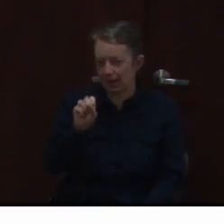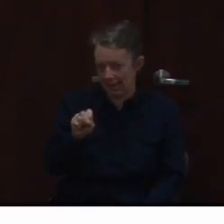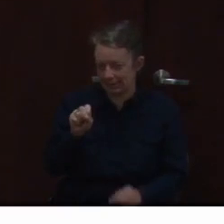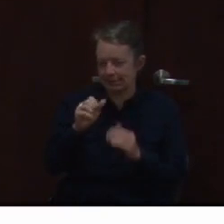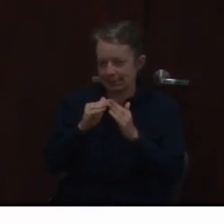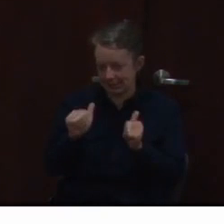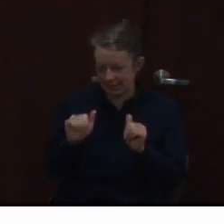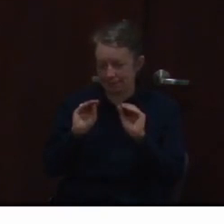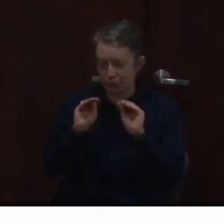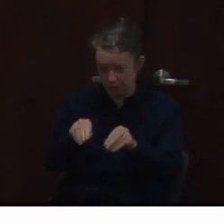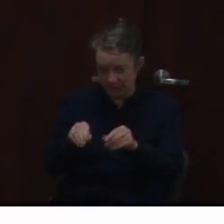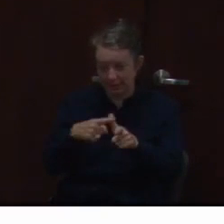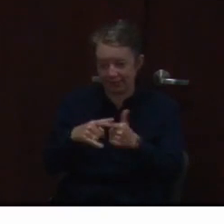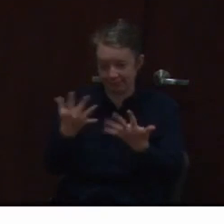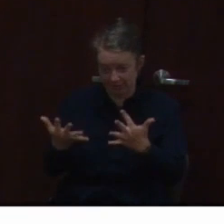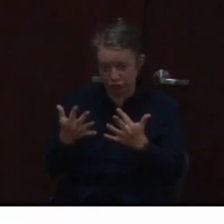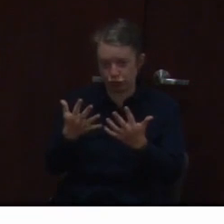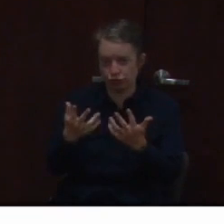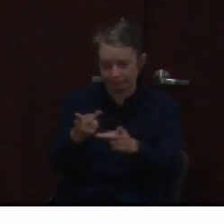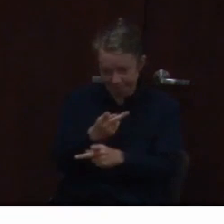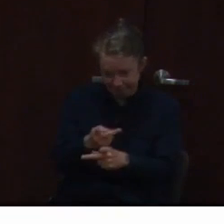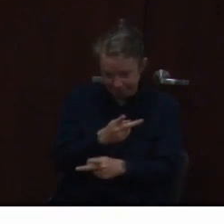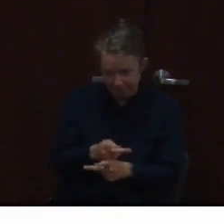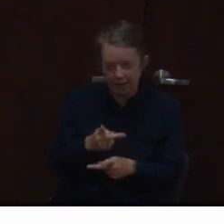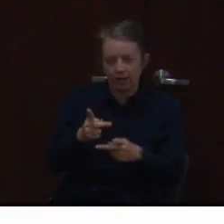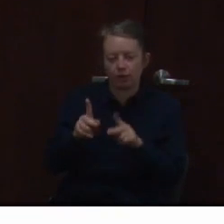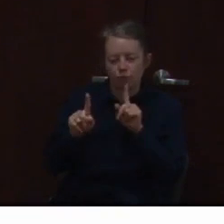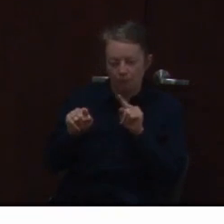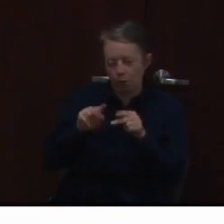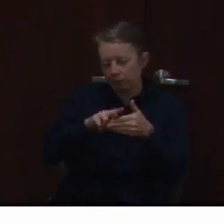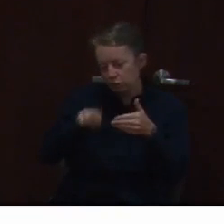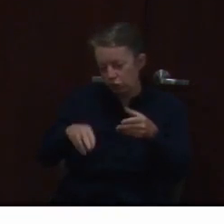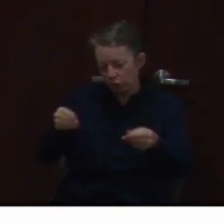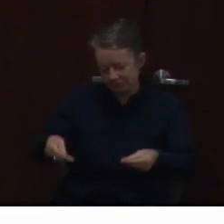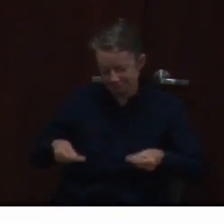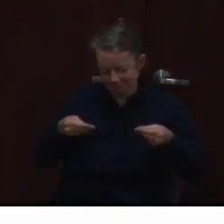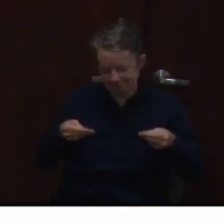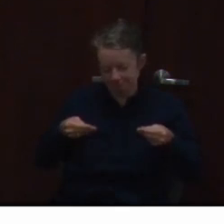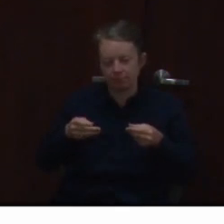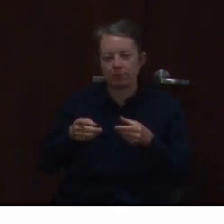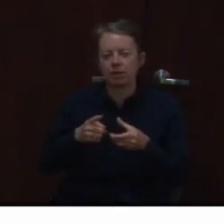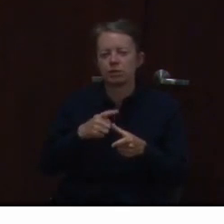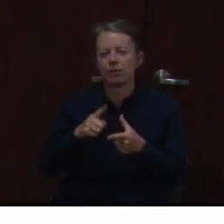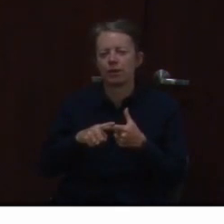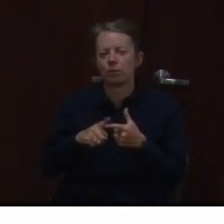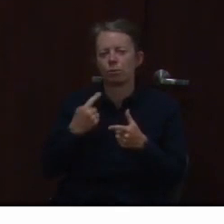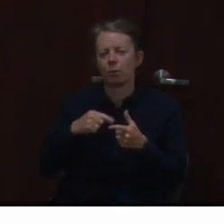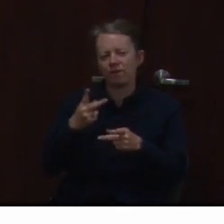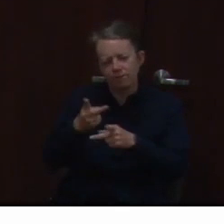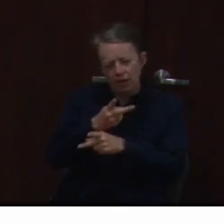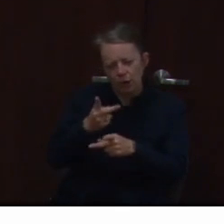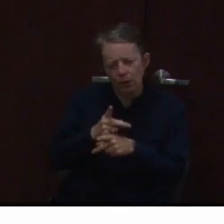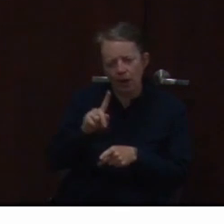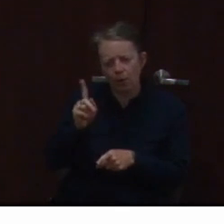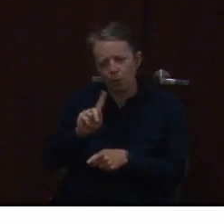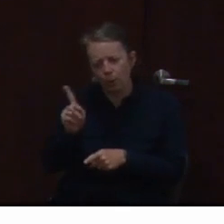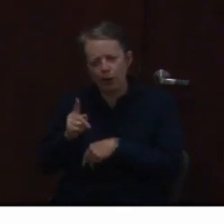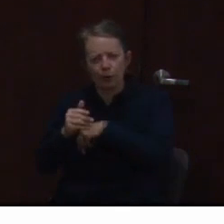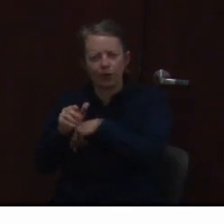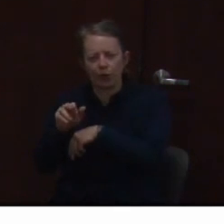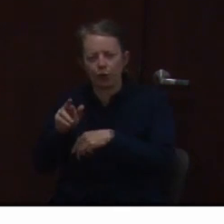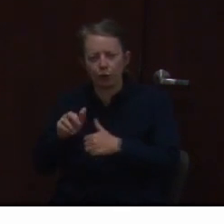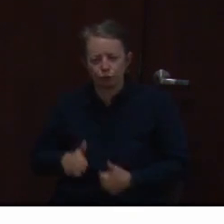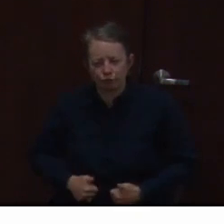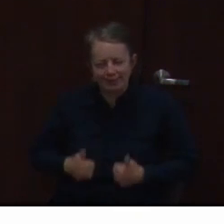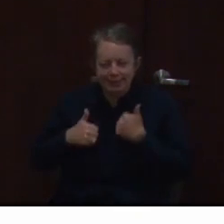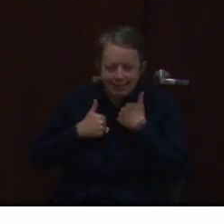back out for our use. And when we stratify that by where their county of residence is, or where their